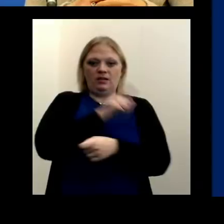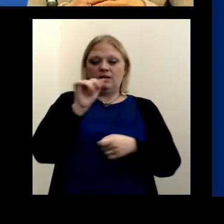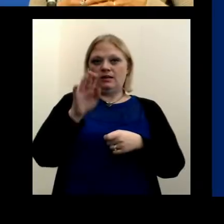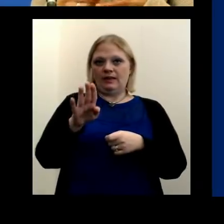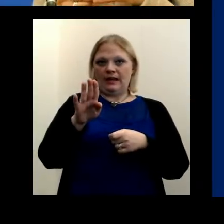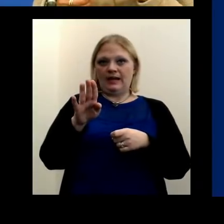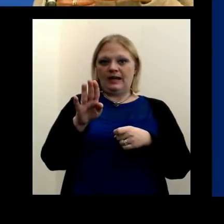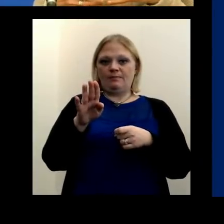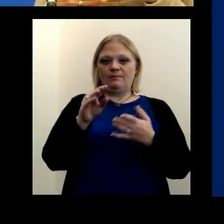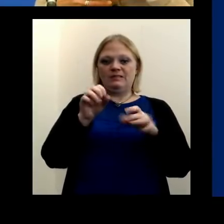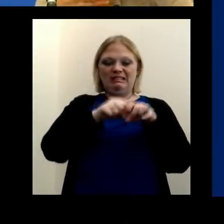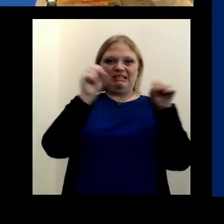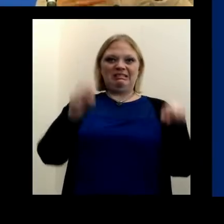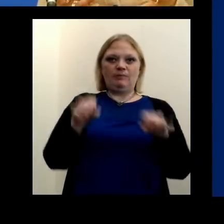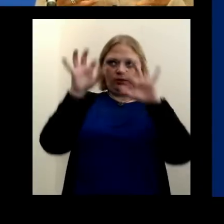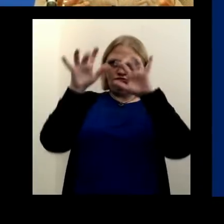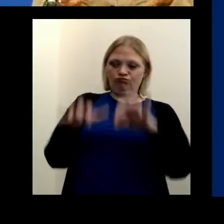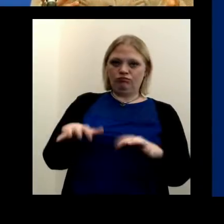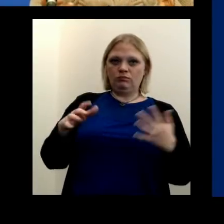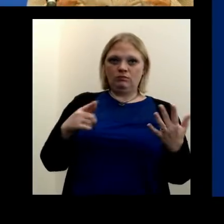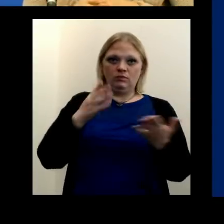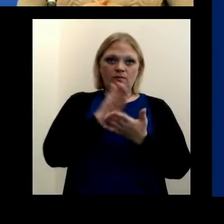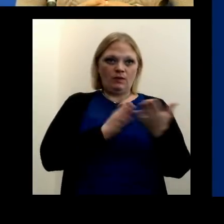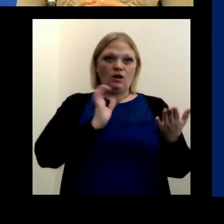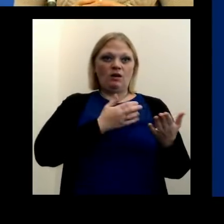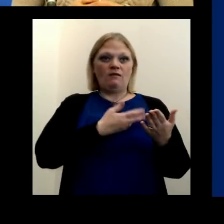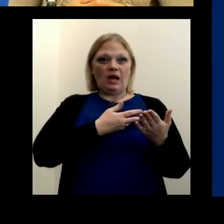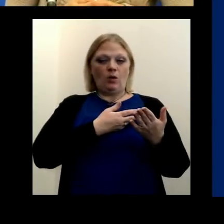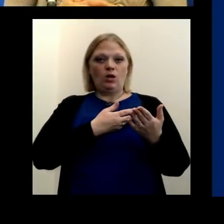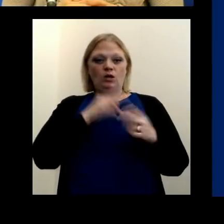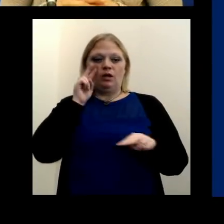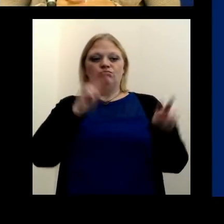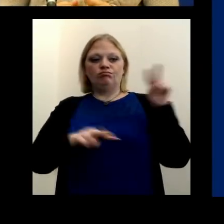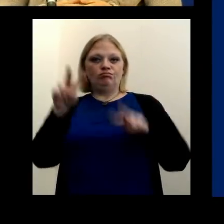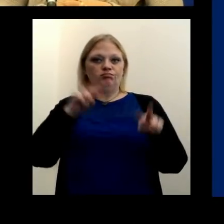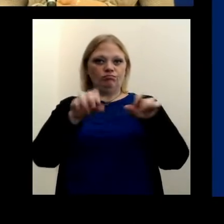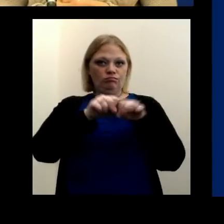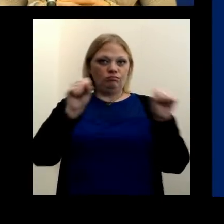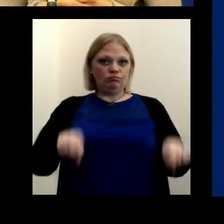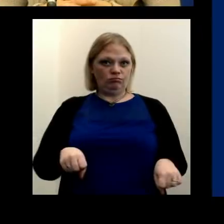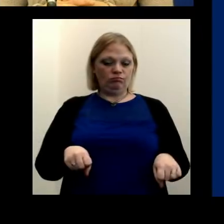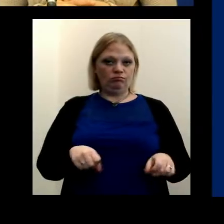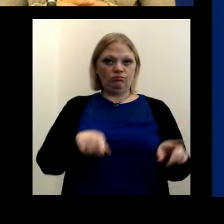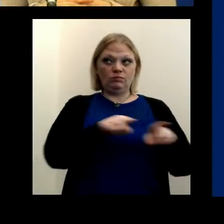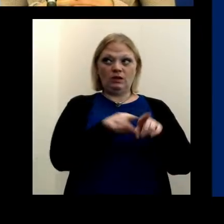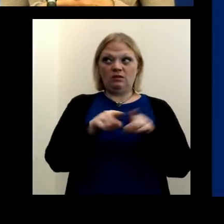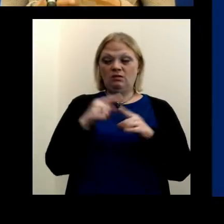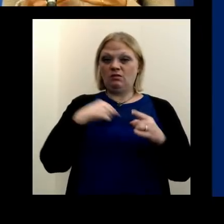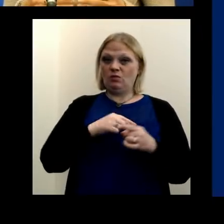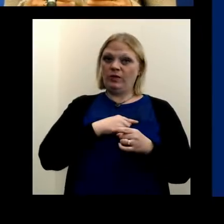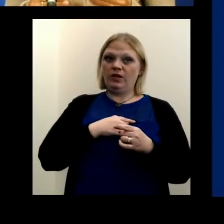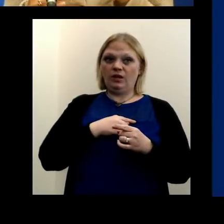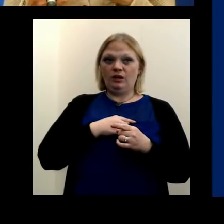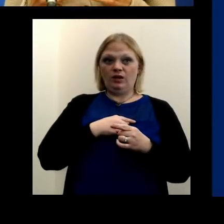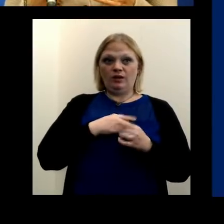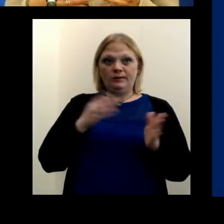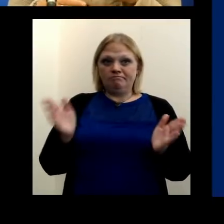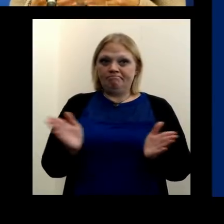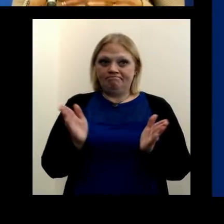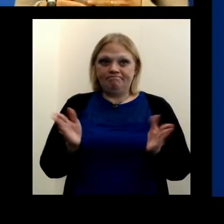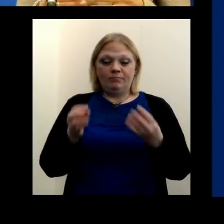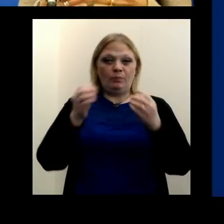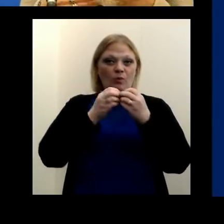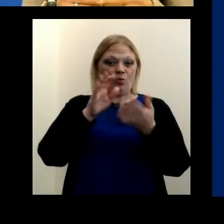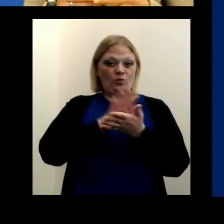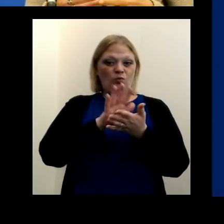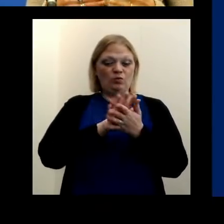reporting system so that it is part of our surveillance system. So, and also we're encouraged that more school districts are